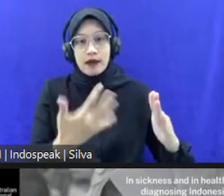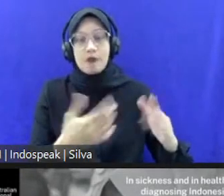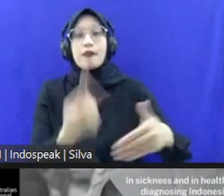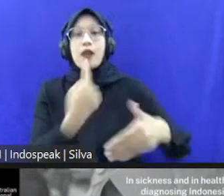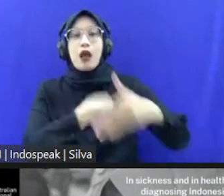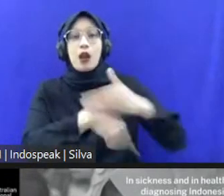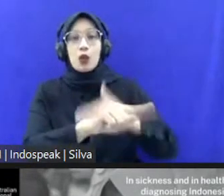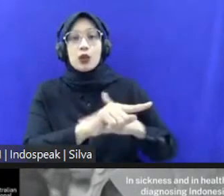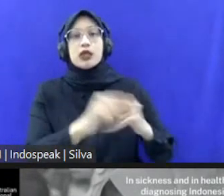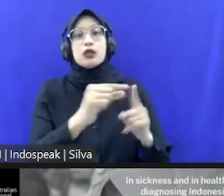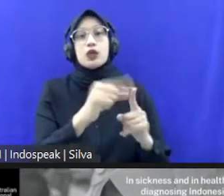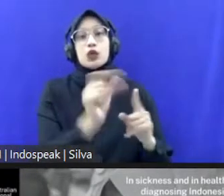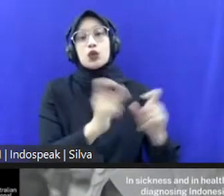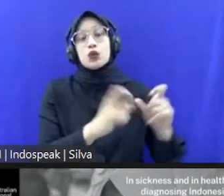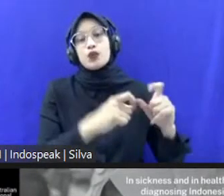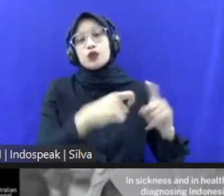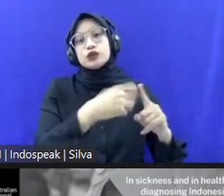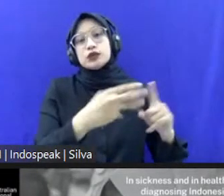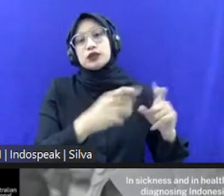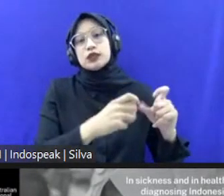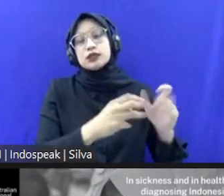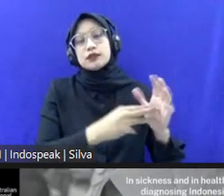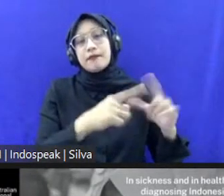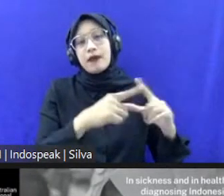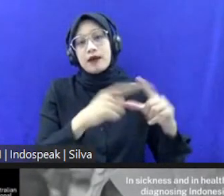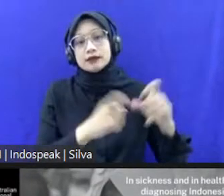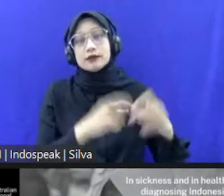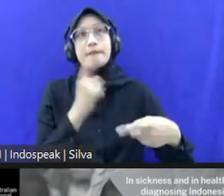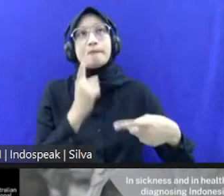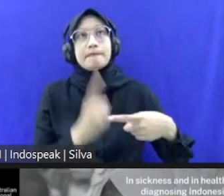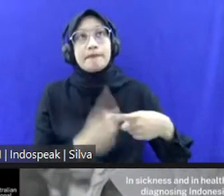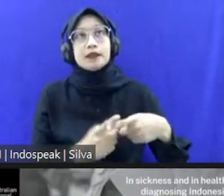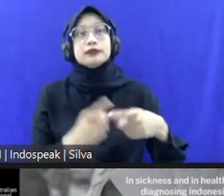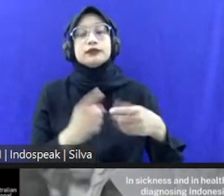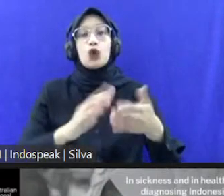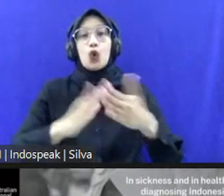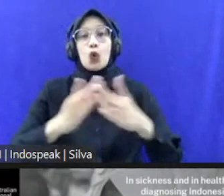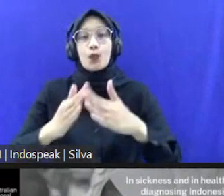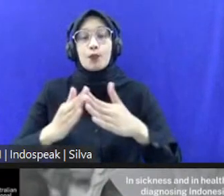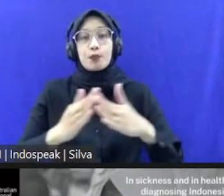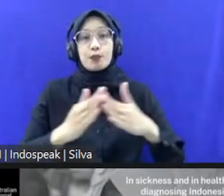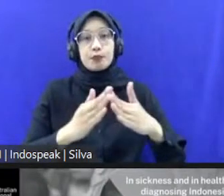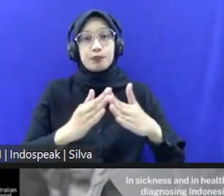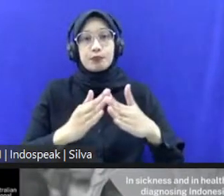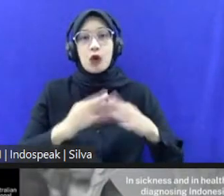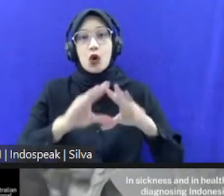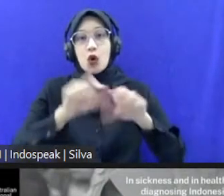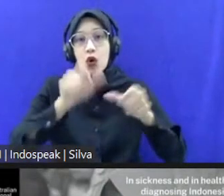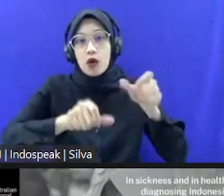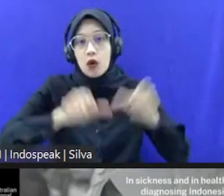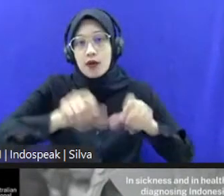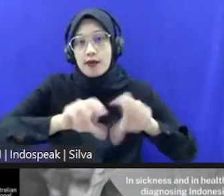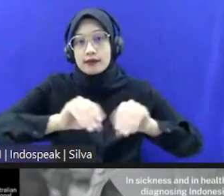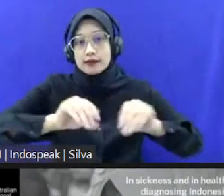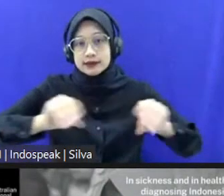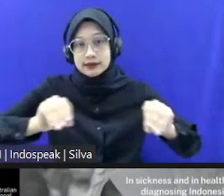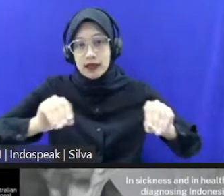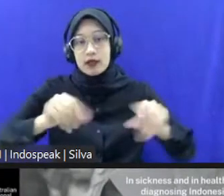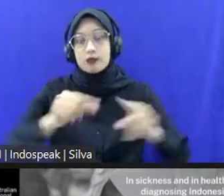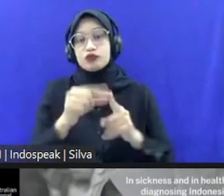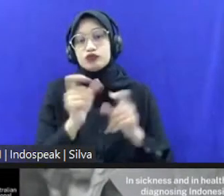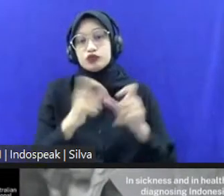through health workforce, and then through community health workers, and then the public. So with